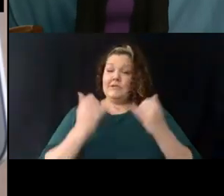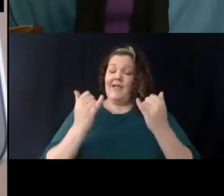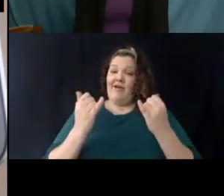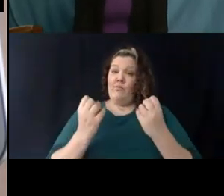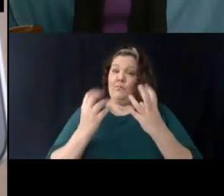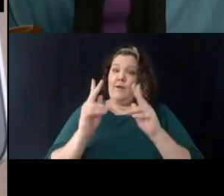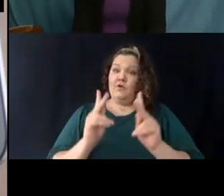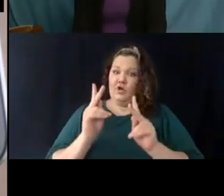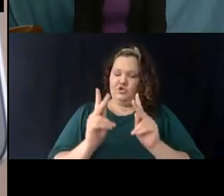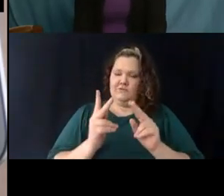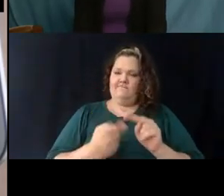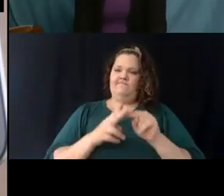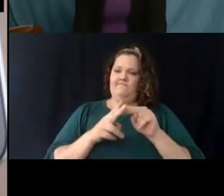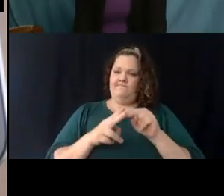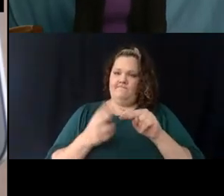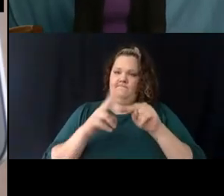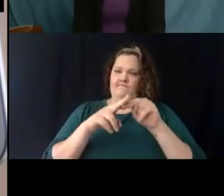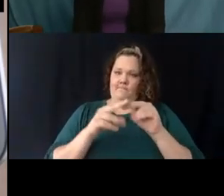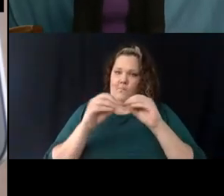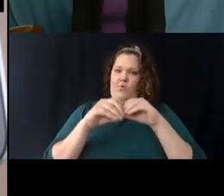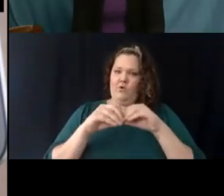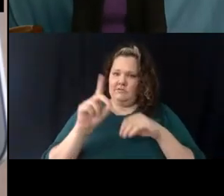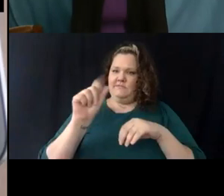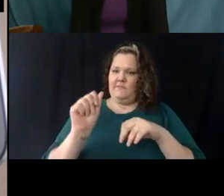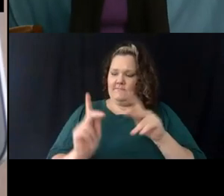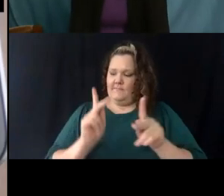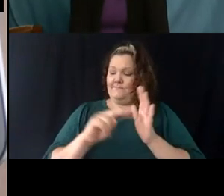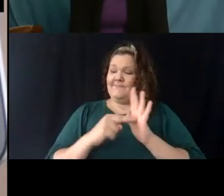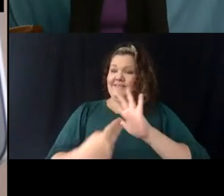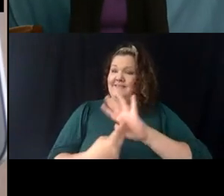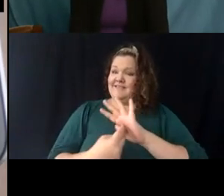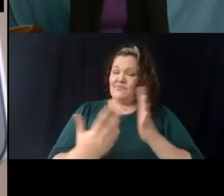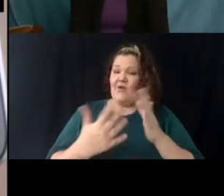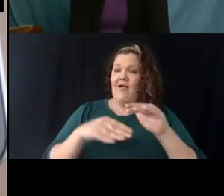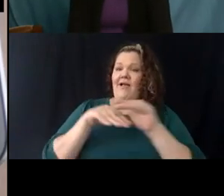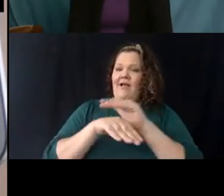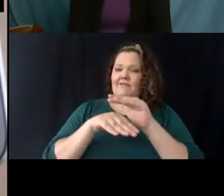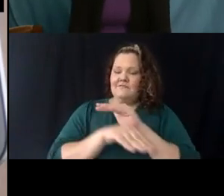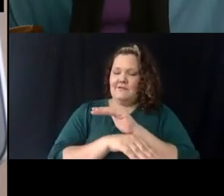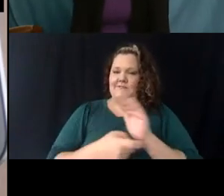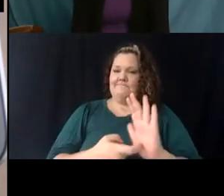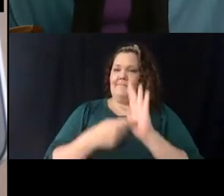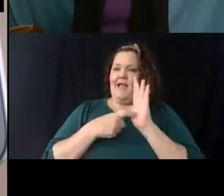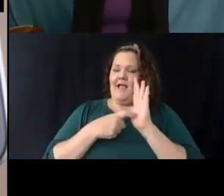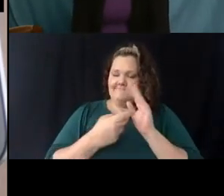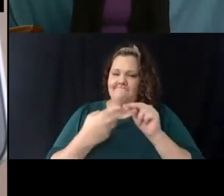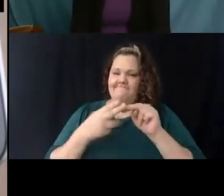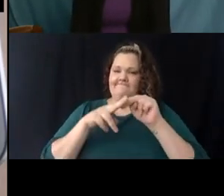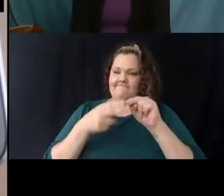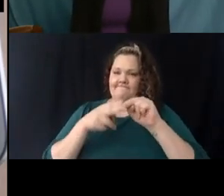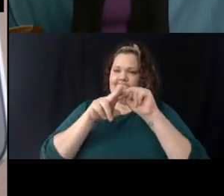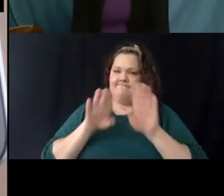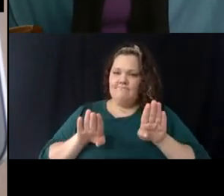So often what happens with invisible disabilities is that their needs are typically overlooked because we don't see them, so we don't think about them. The number of individuals